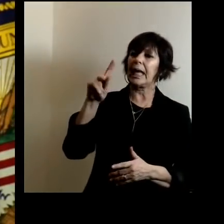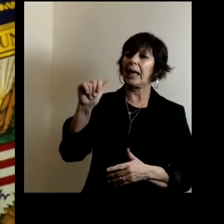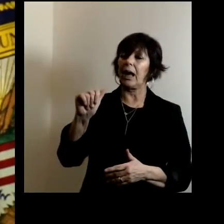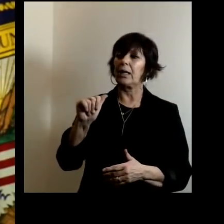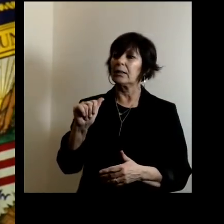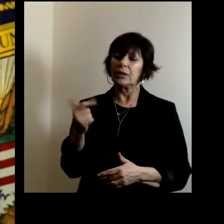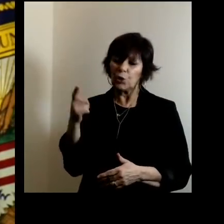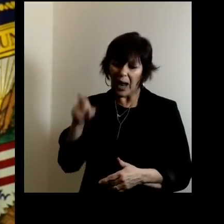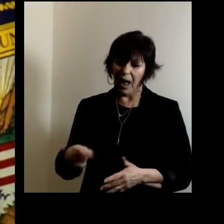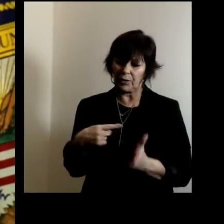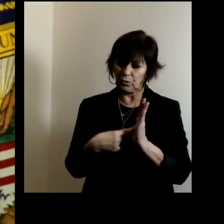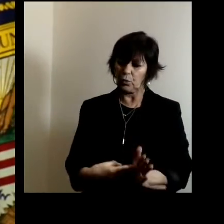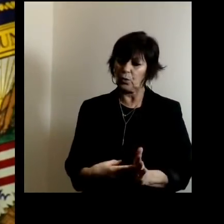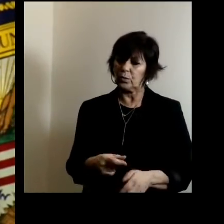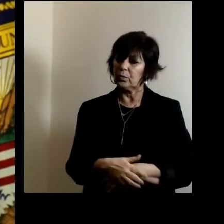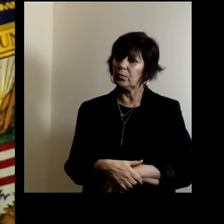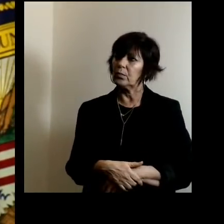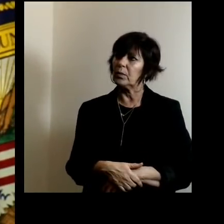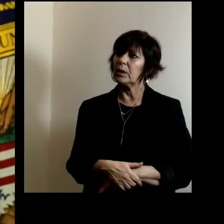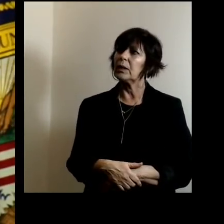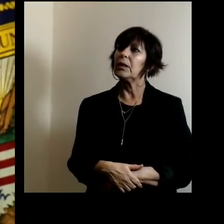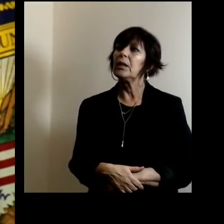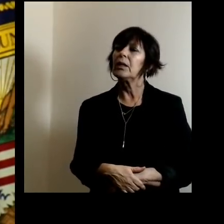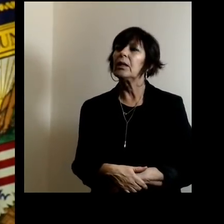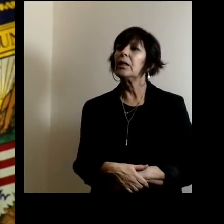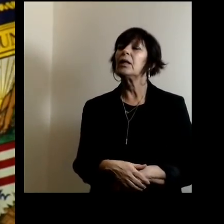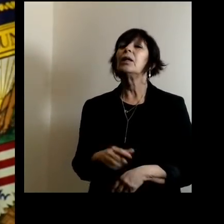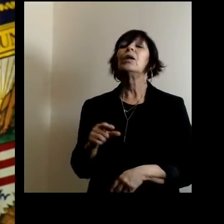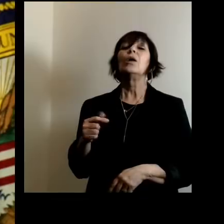you say you have it, right? We have